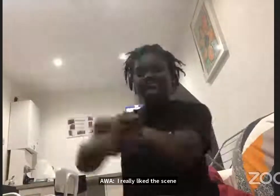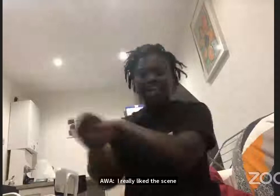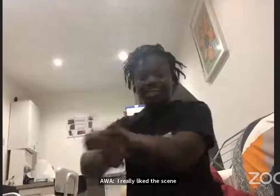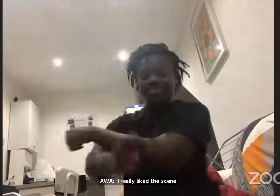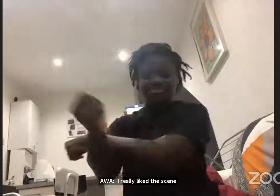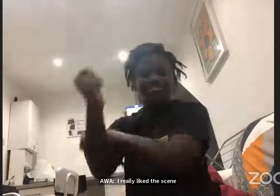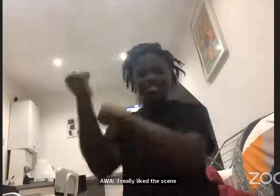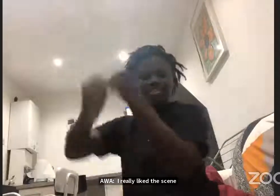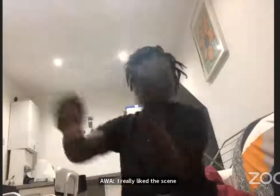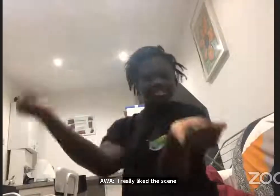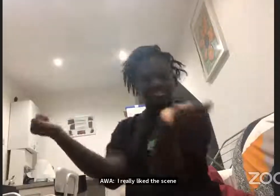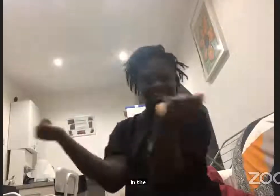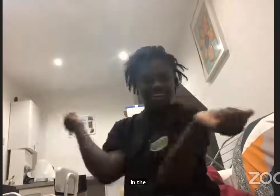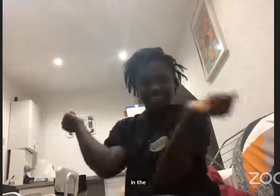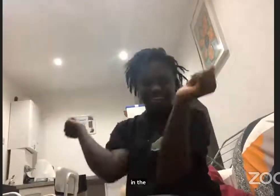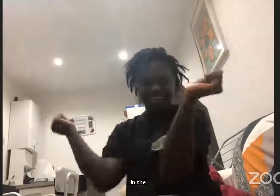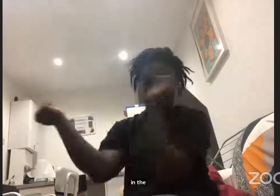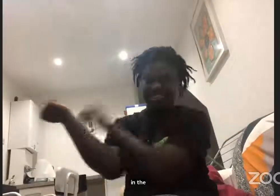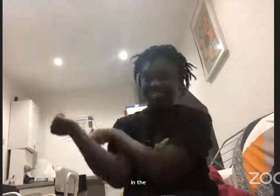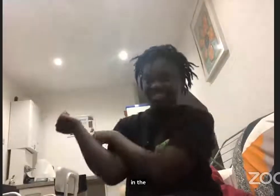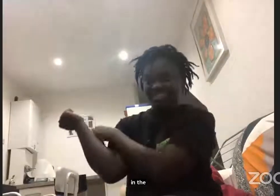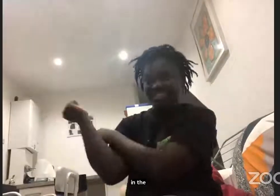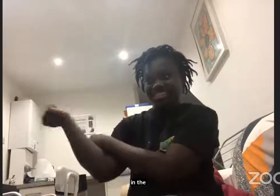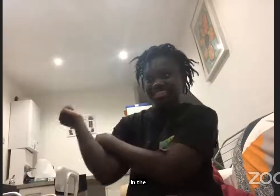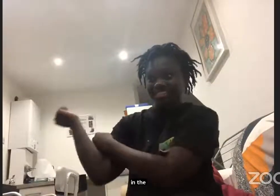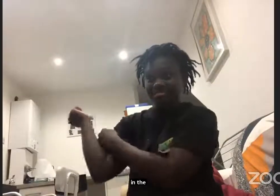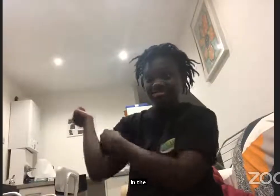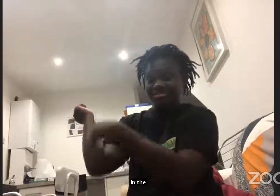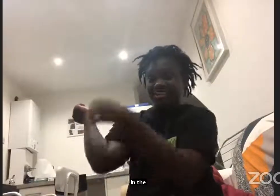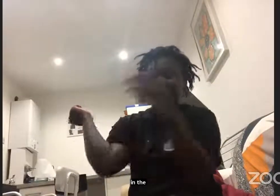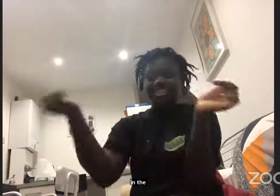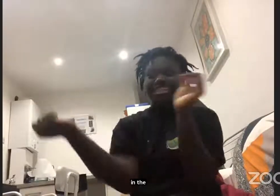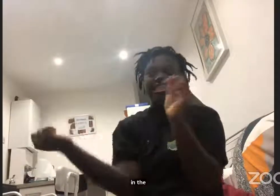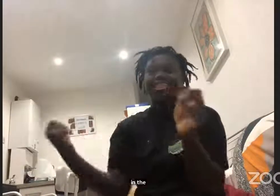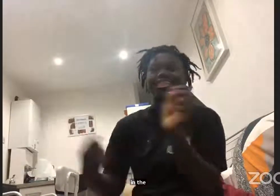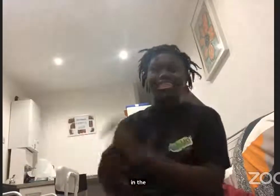no knife, no